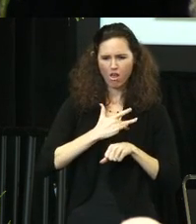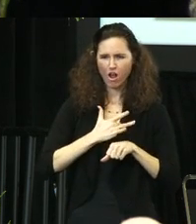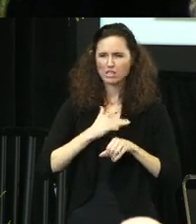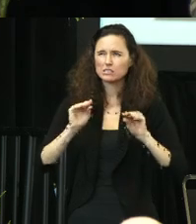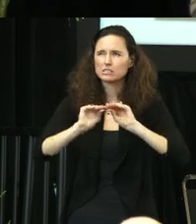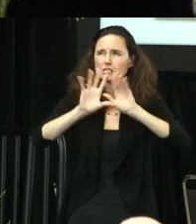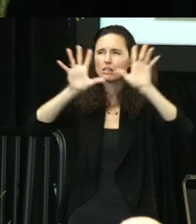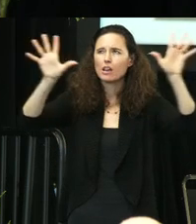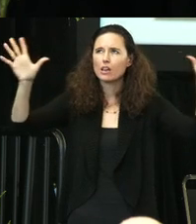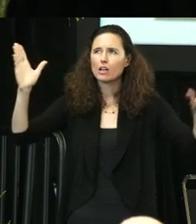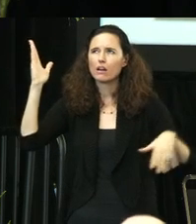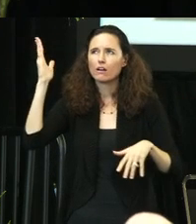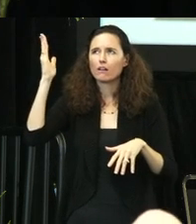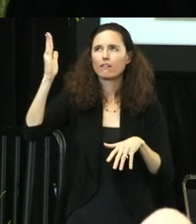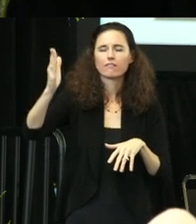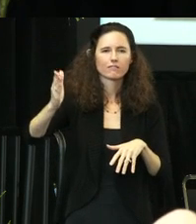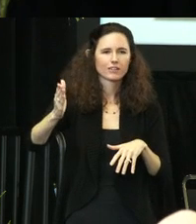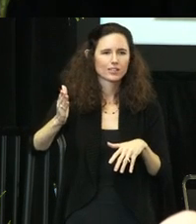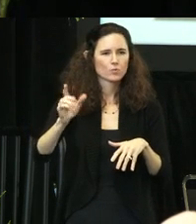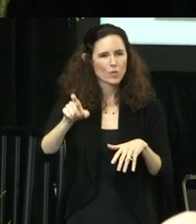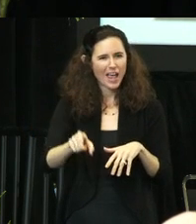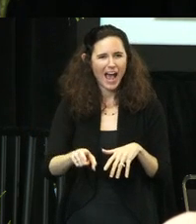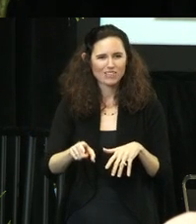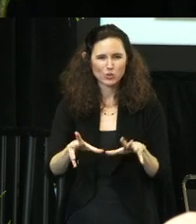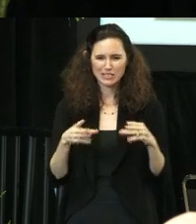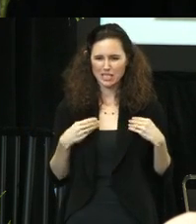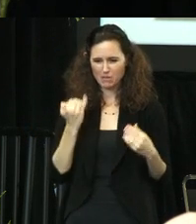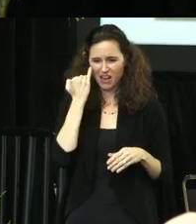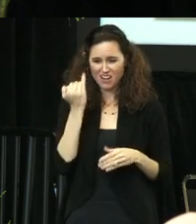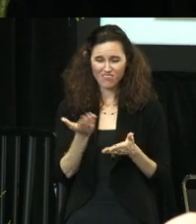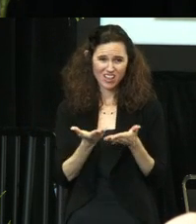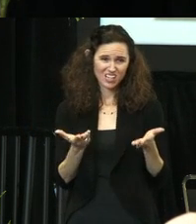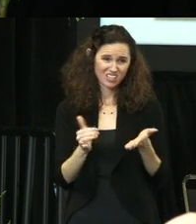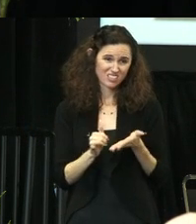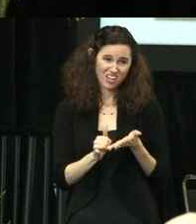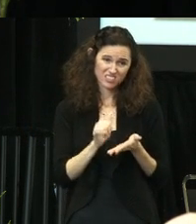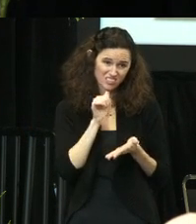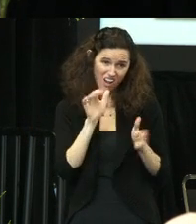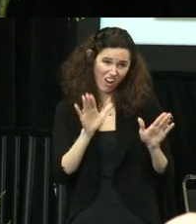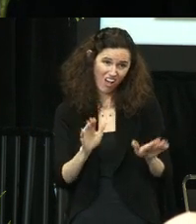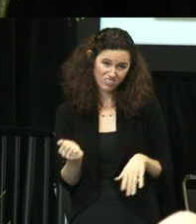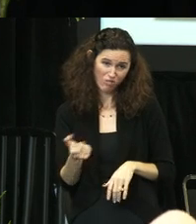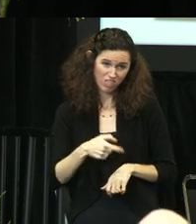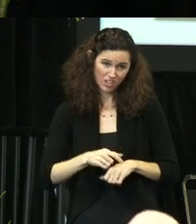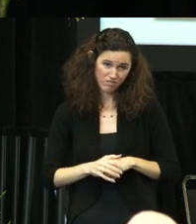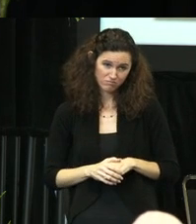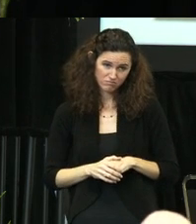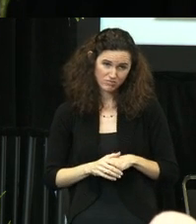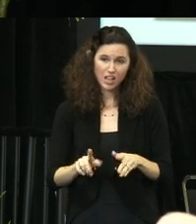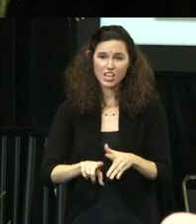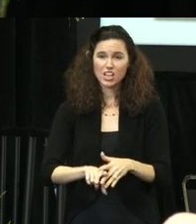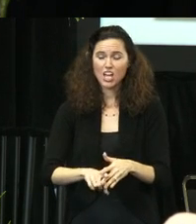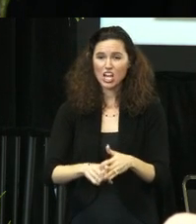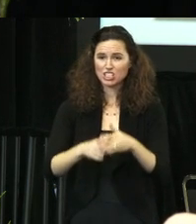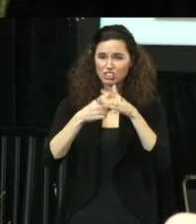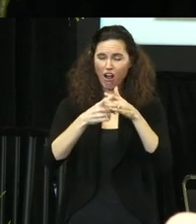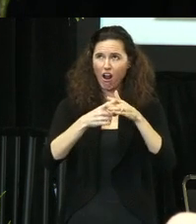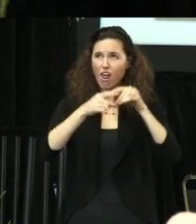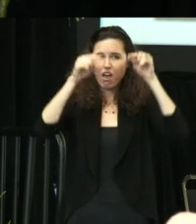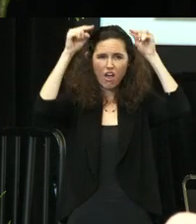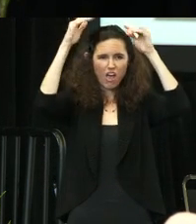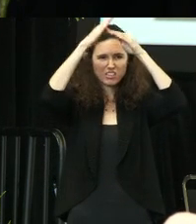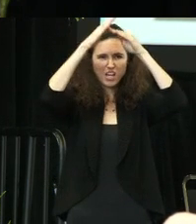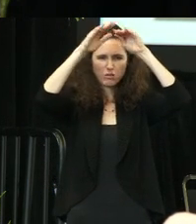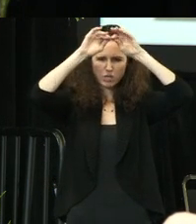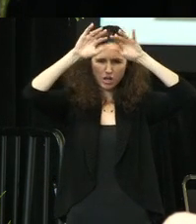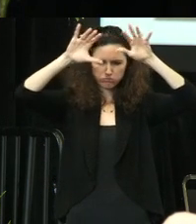going forward, sometimes we have to address the idea that things are most definitely not awesome. And those things start at a macro level and kind of go down to a